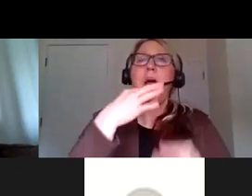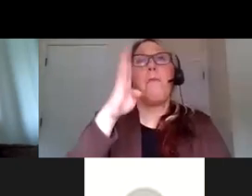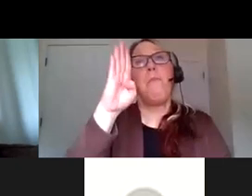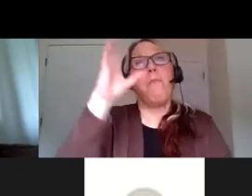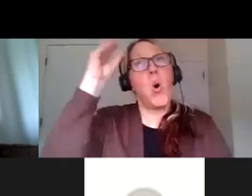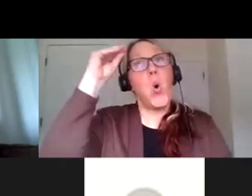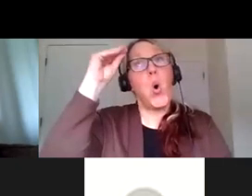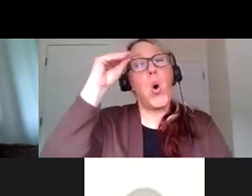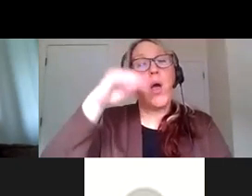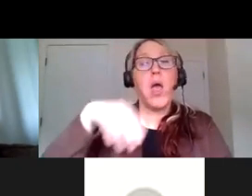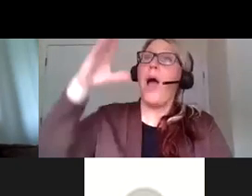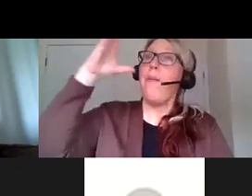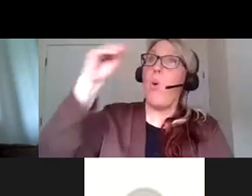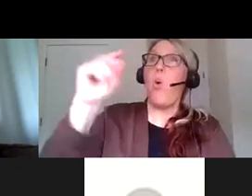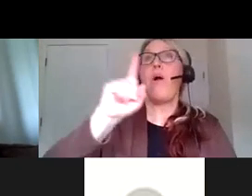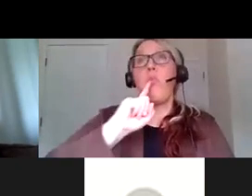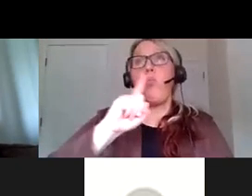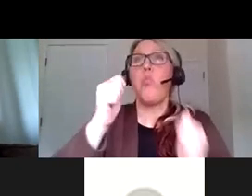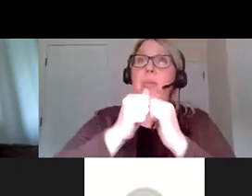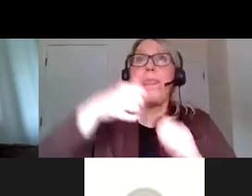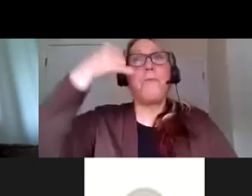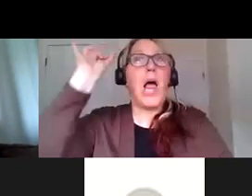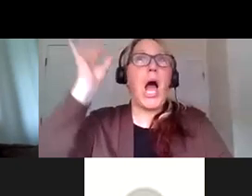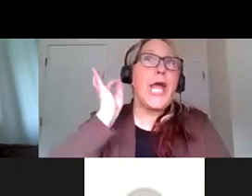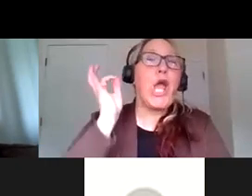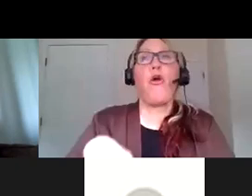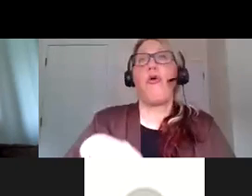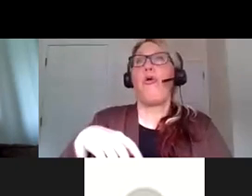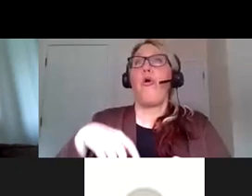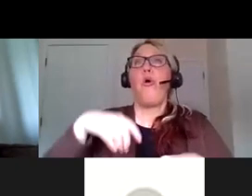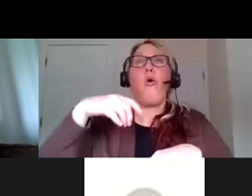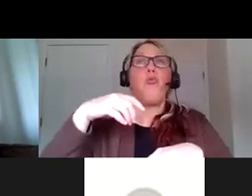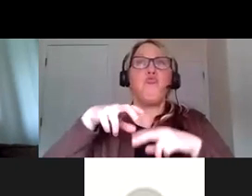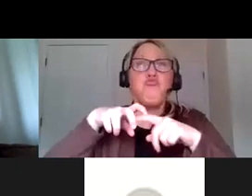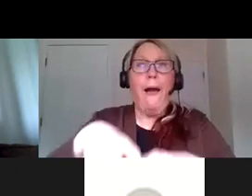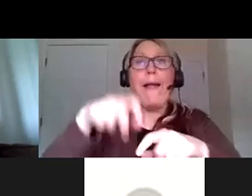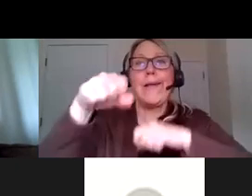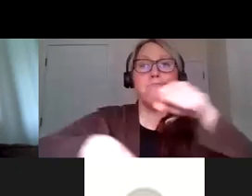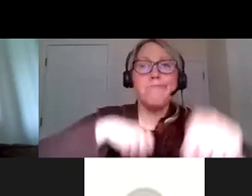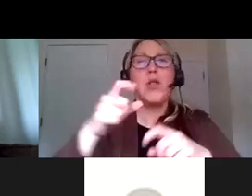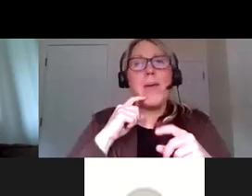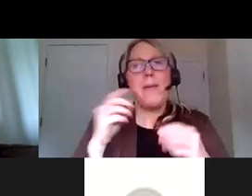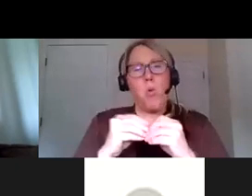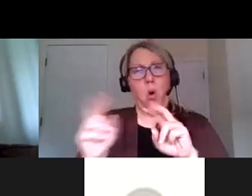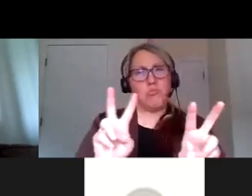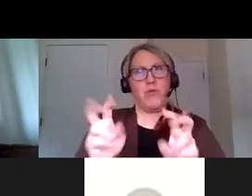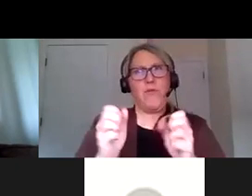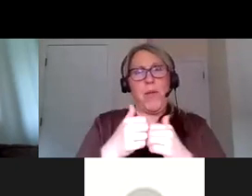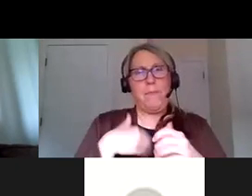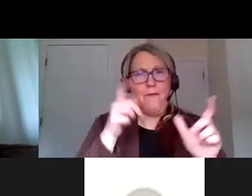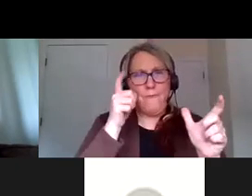like boy with blonde hair riding a tricycle, just to be more observant with my photos. And